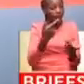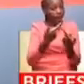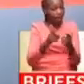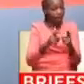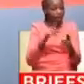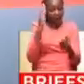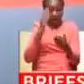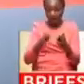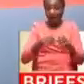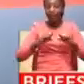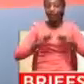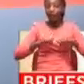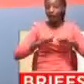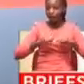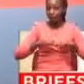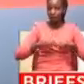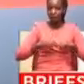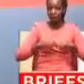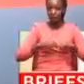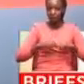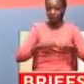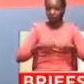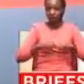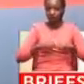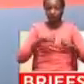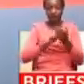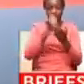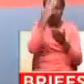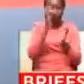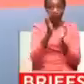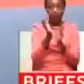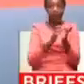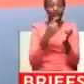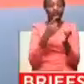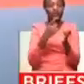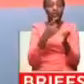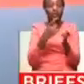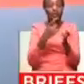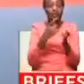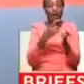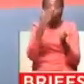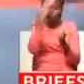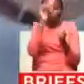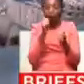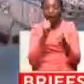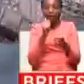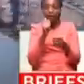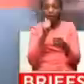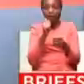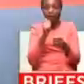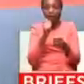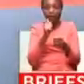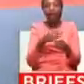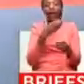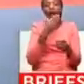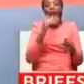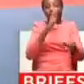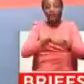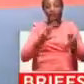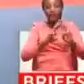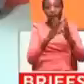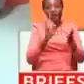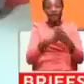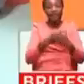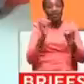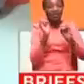contract, mm-hmm. yeah, they, you know, what? That's why Jesus said, "What would it profit a man to gain the whole world and lose his own soul?" All